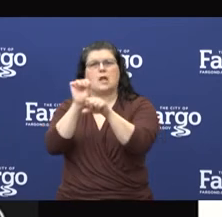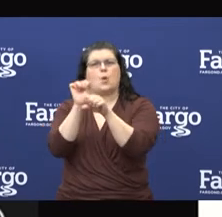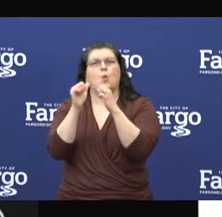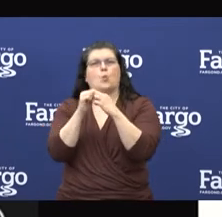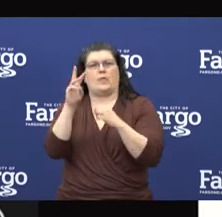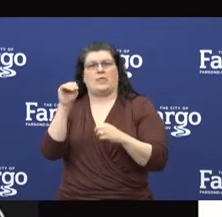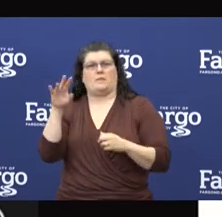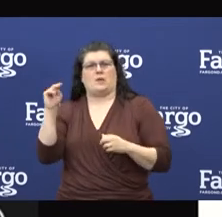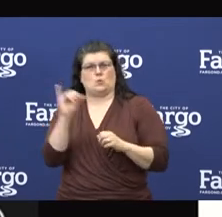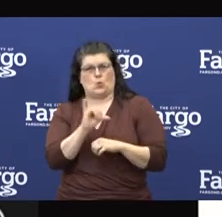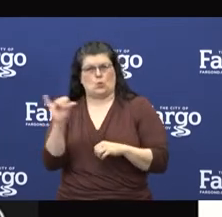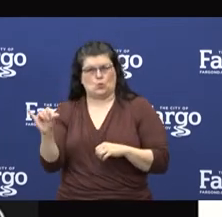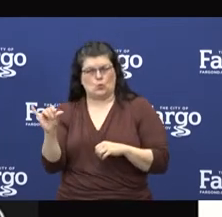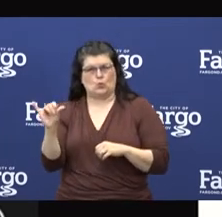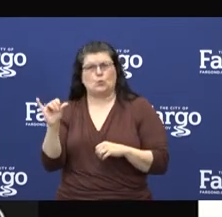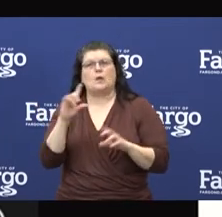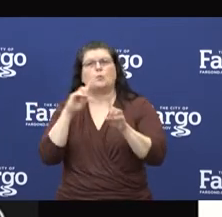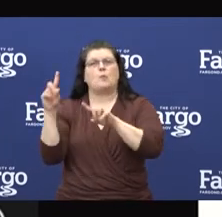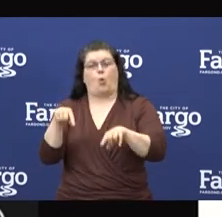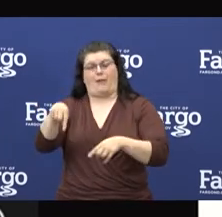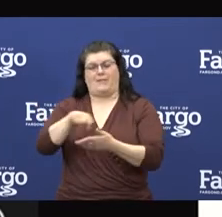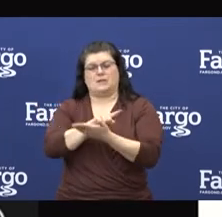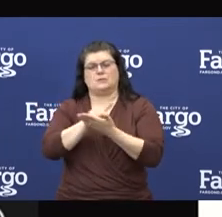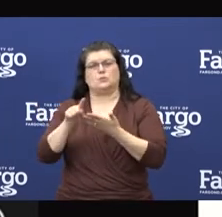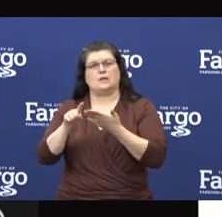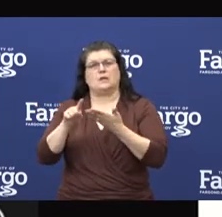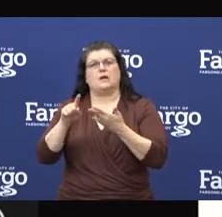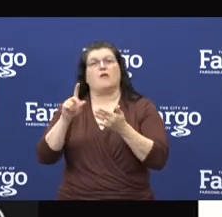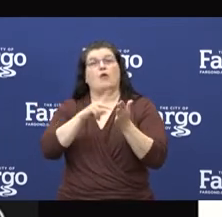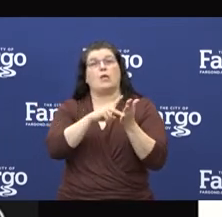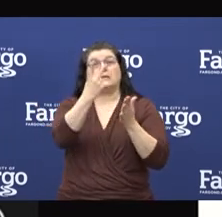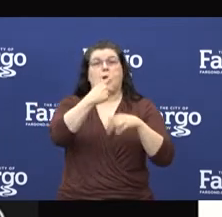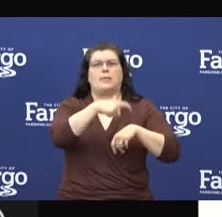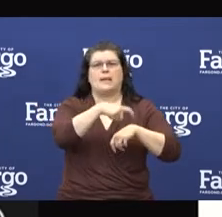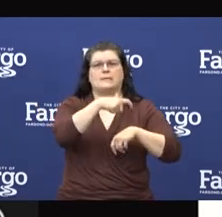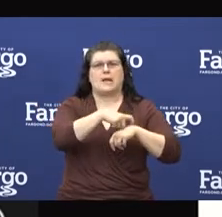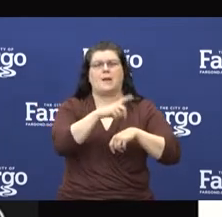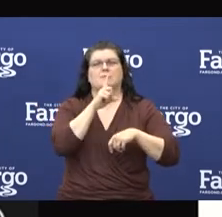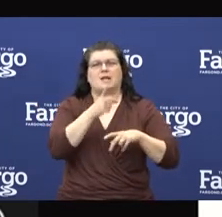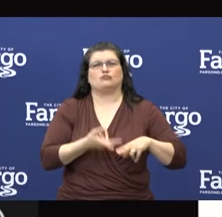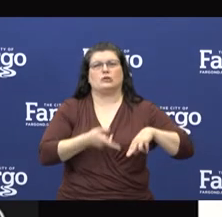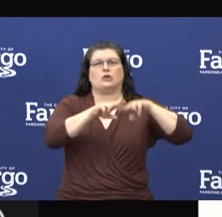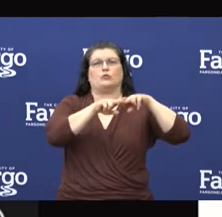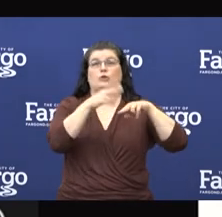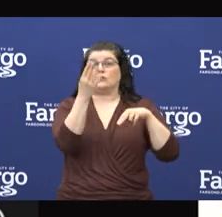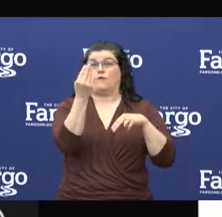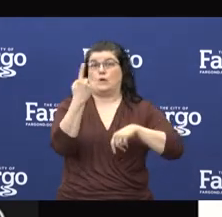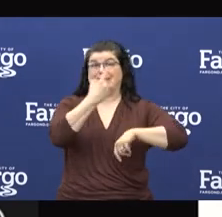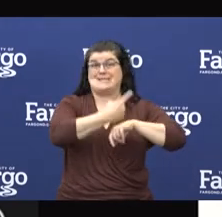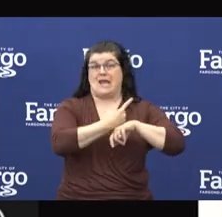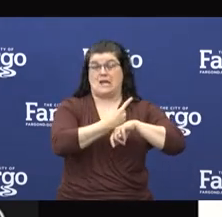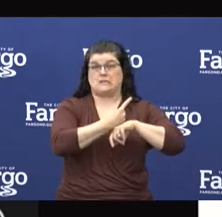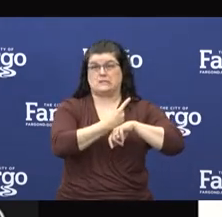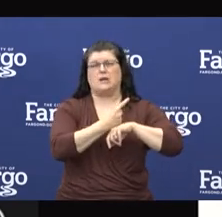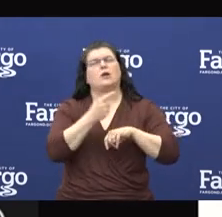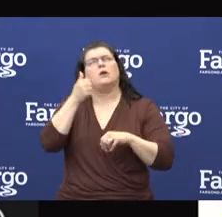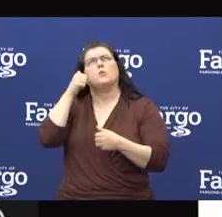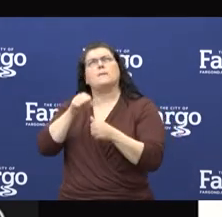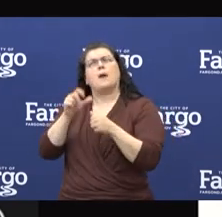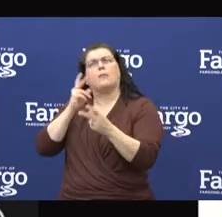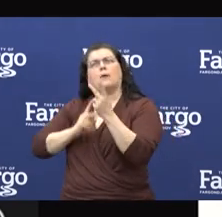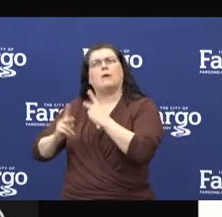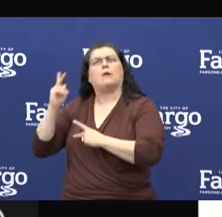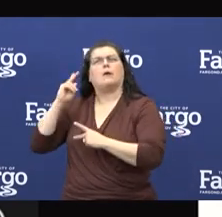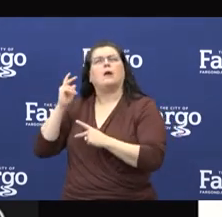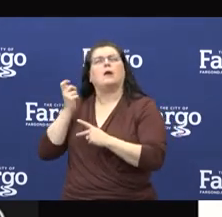that as well. They've reported this week that our doubling time has actually increased to 14 days. If you remember back